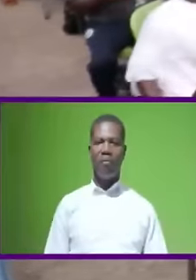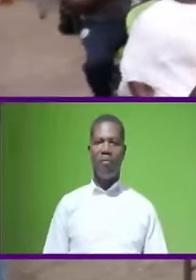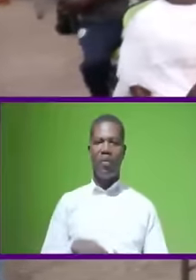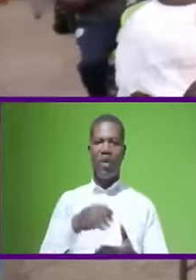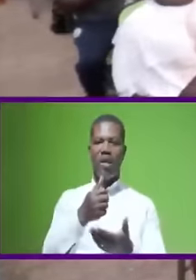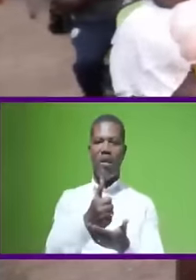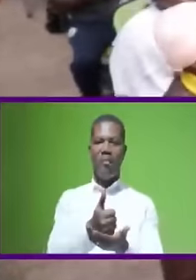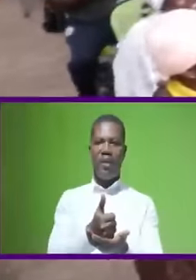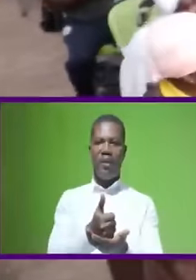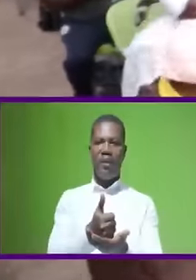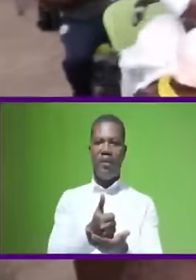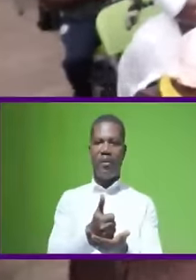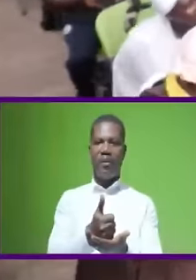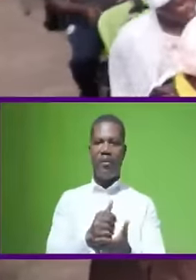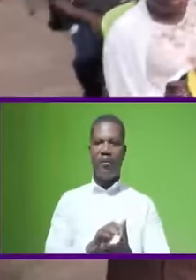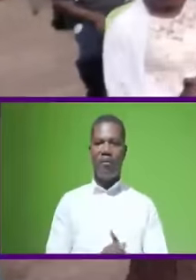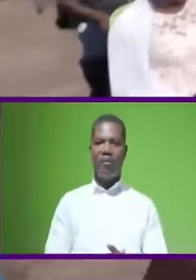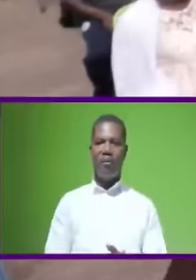Amen.